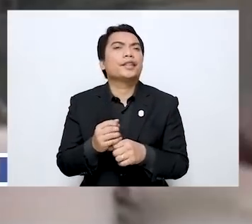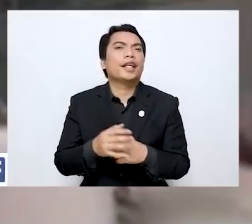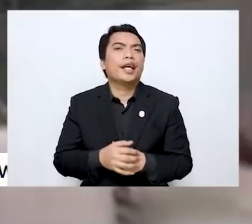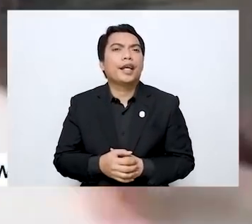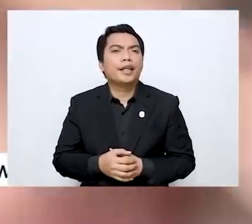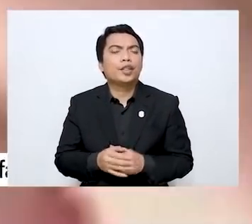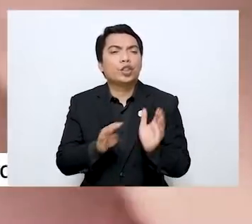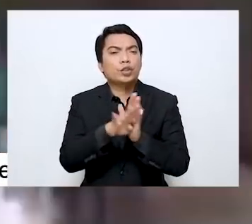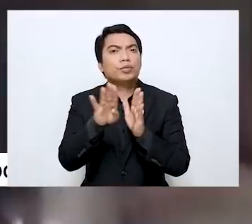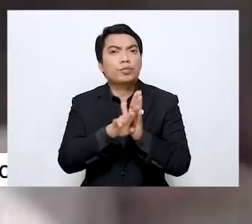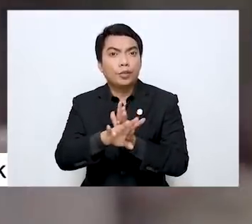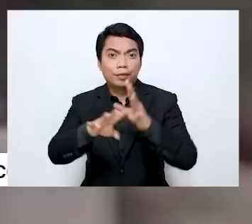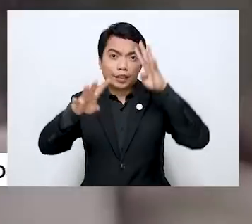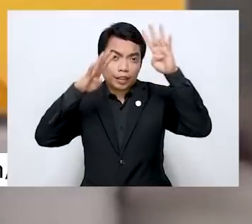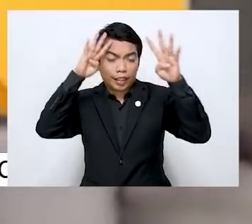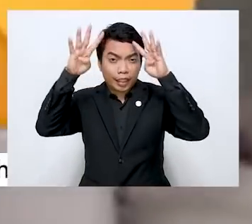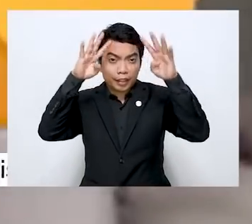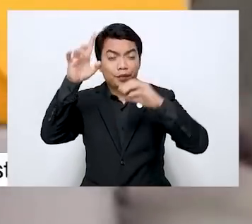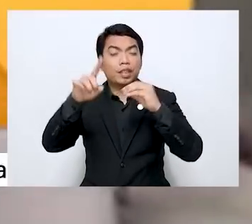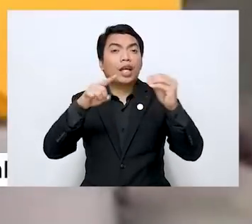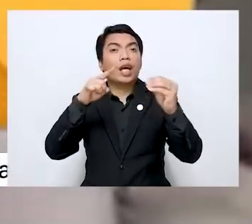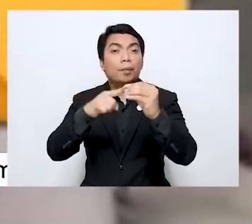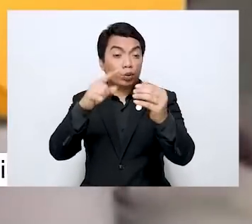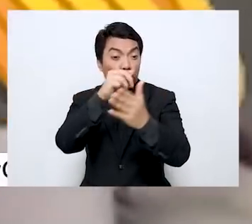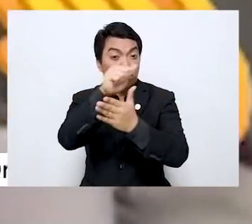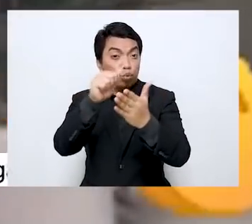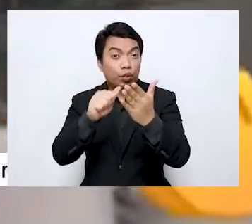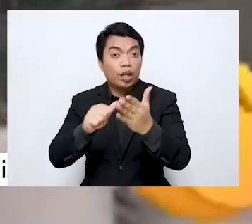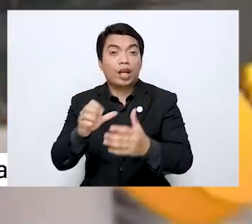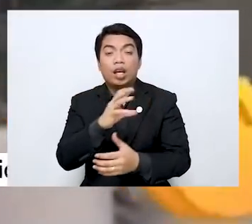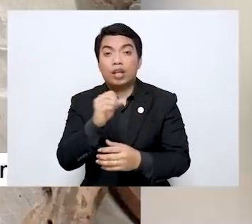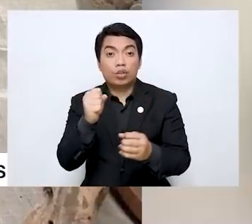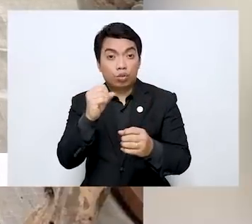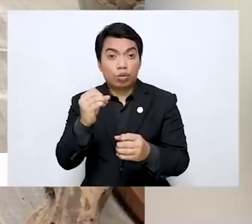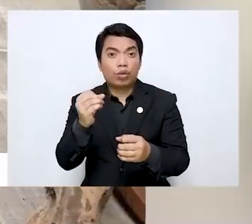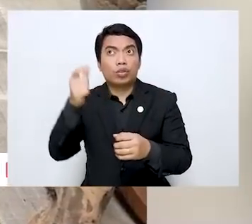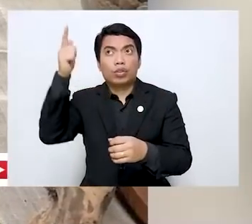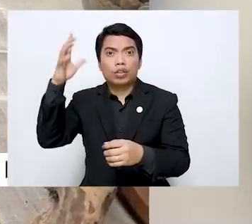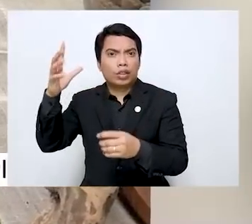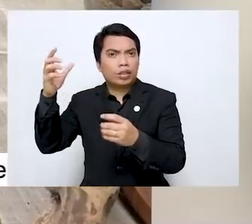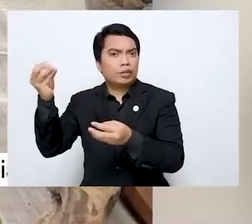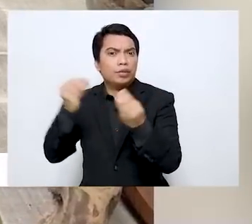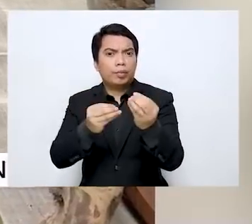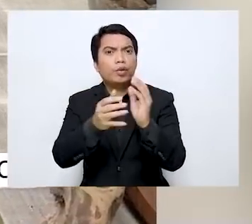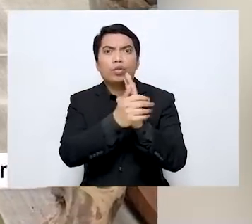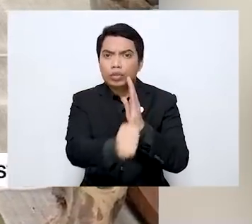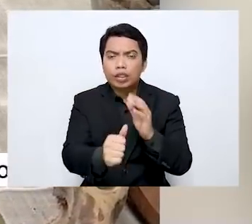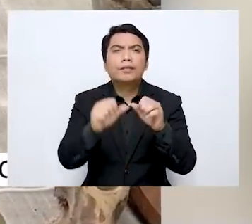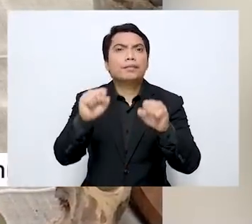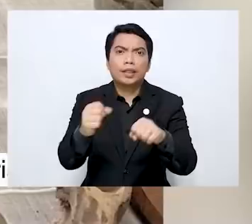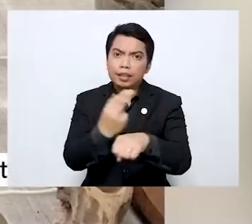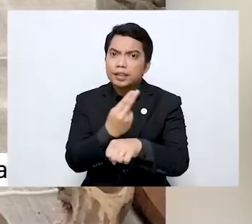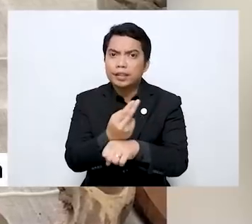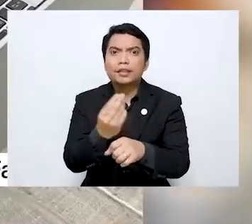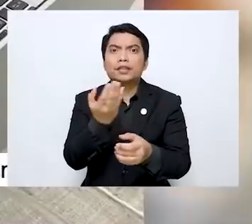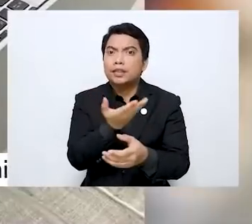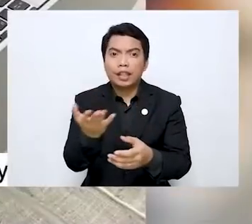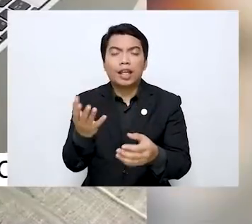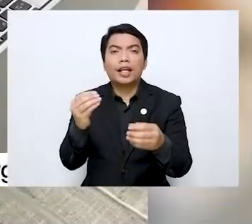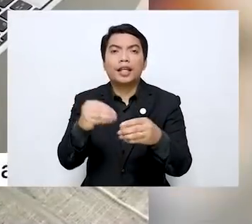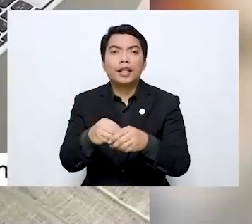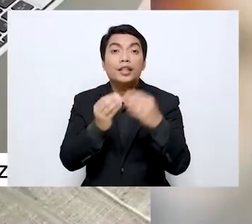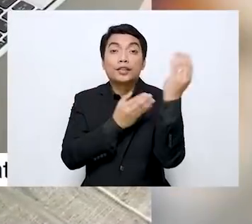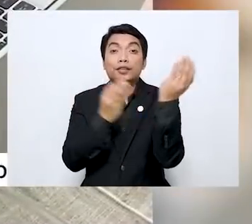their creativity when it comes to art, and so that their God-given talents may also be used in